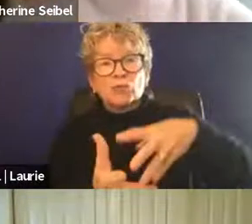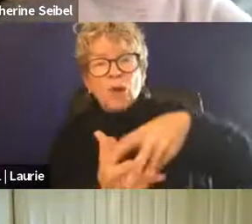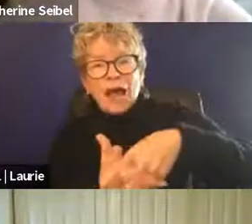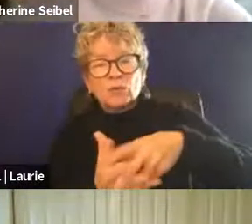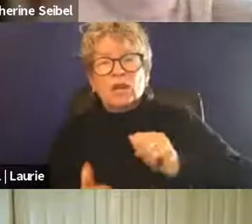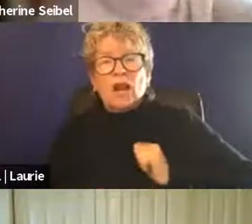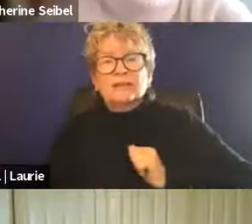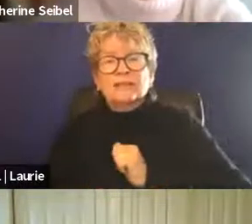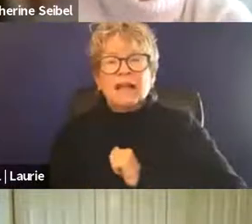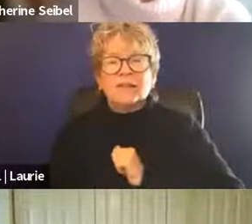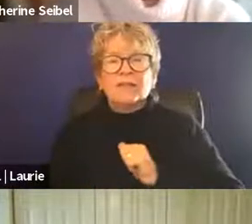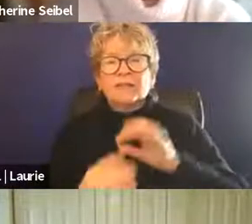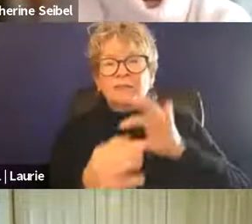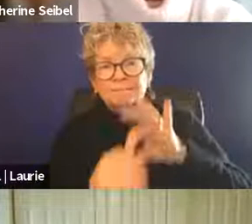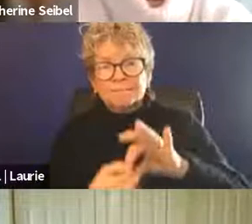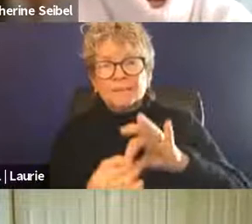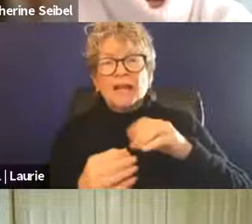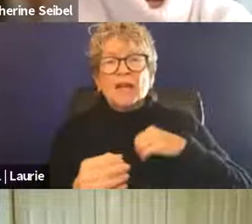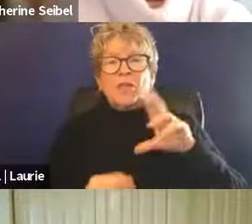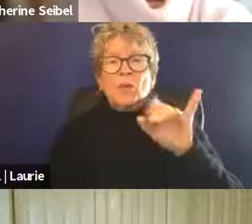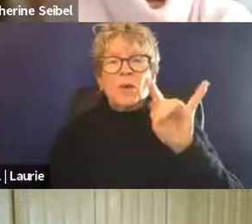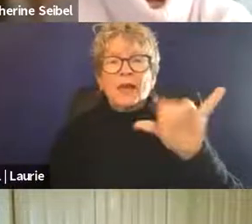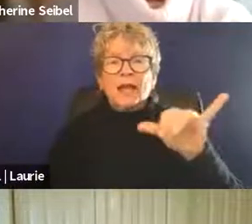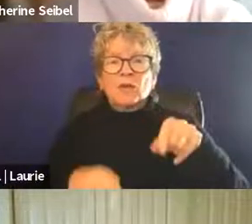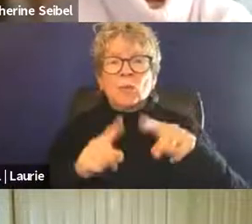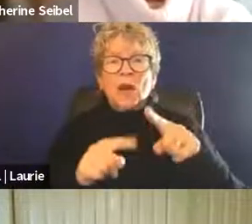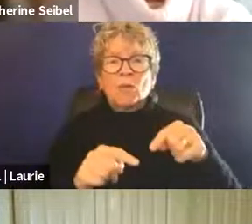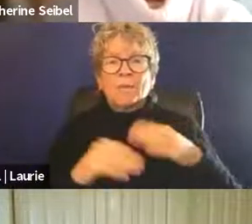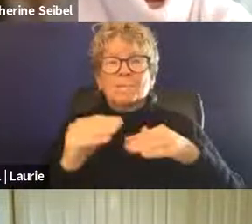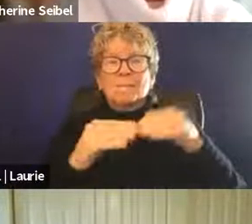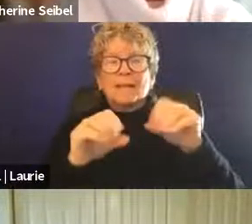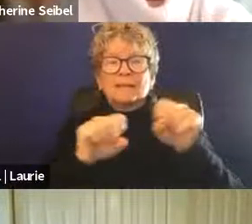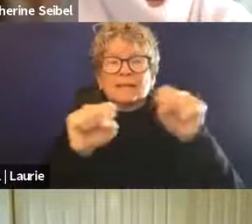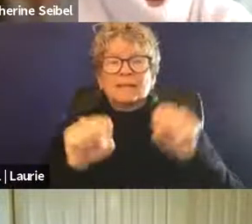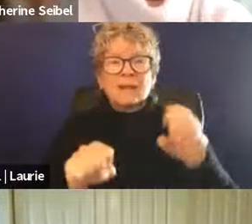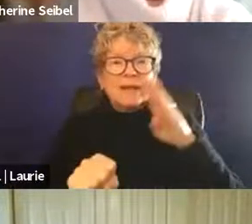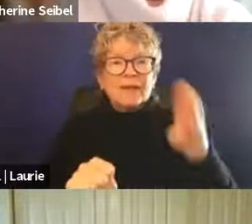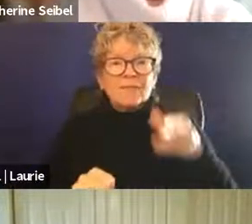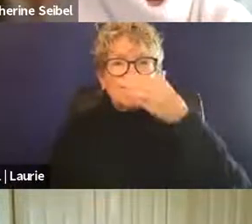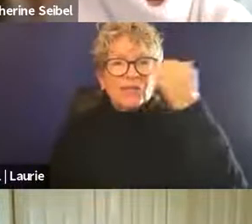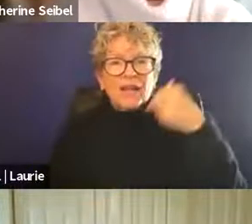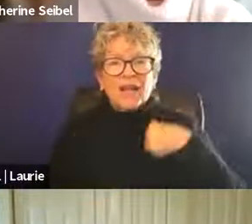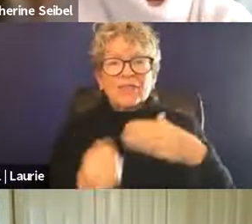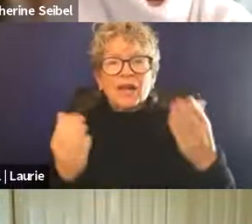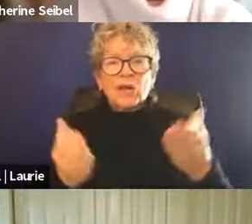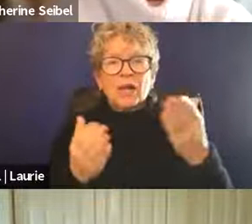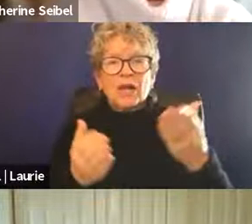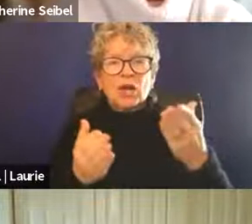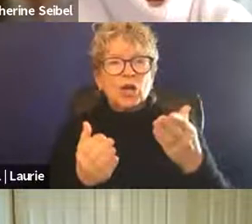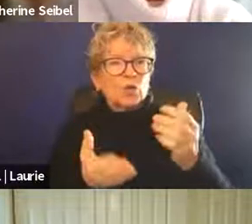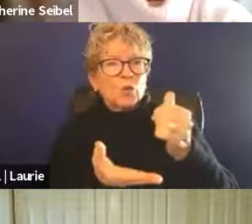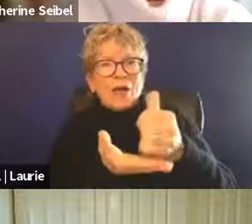reality of what people live as we build this system, and never forget that we are here to serve human beings.